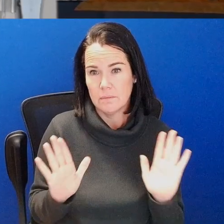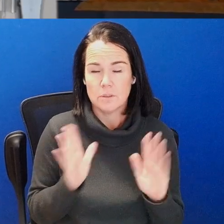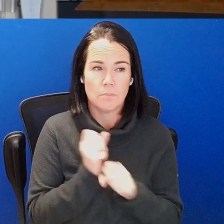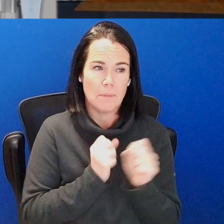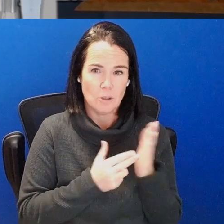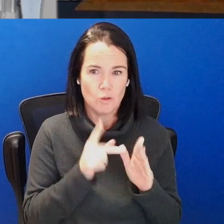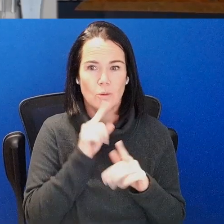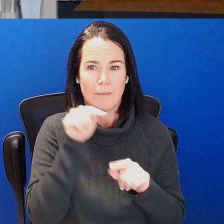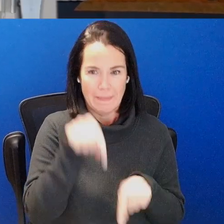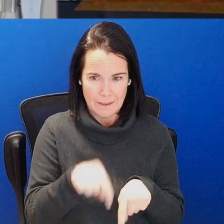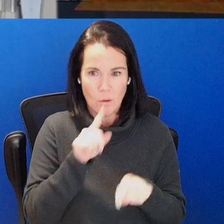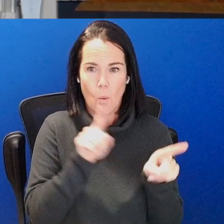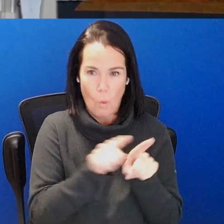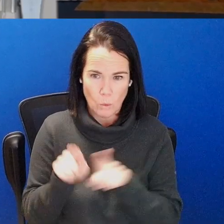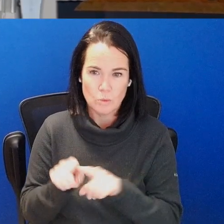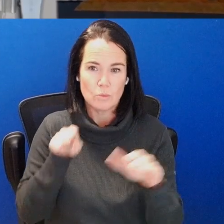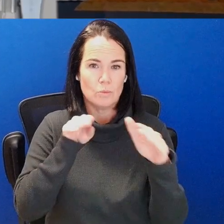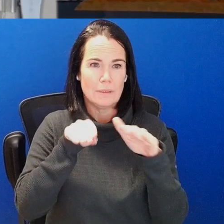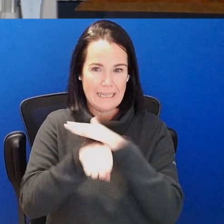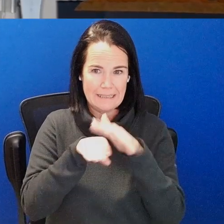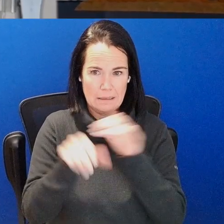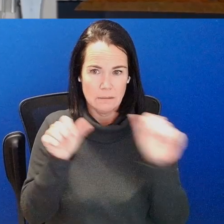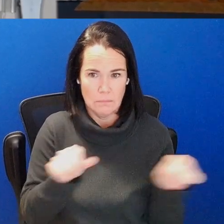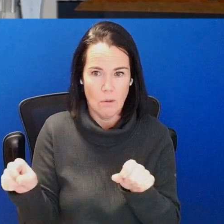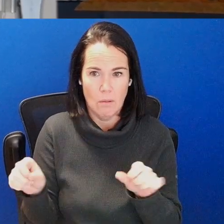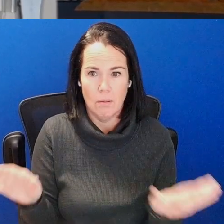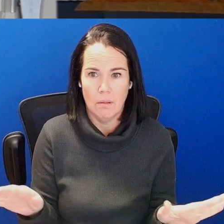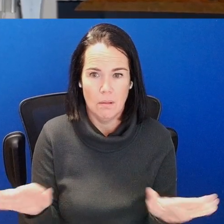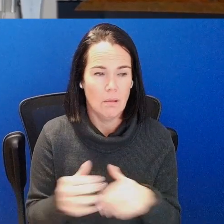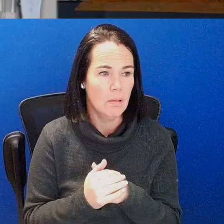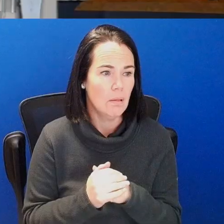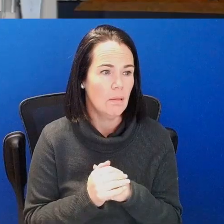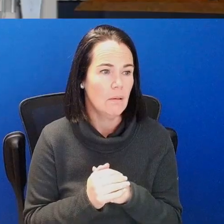is to make sure that it is also accessible.